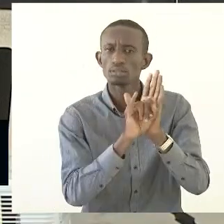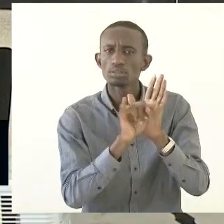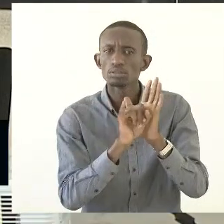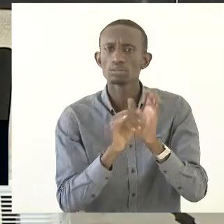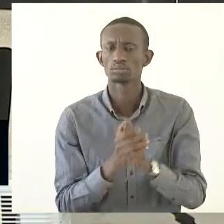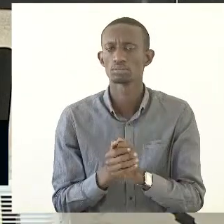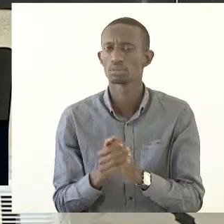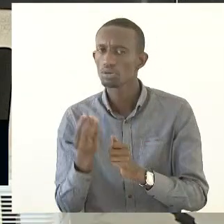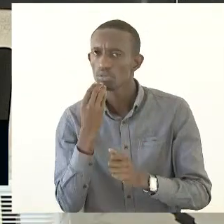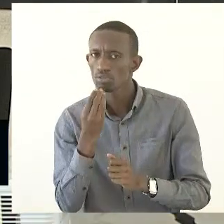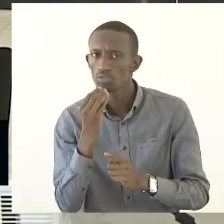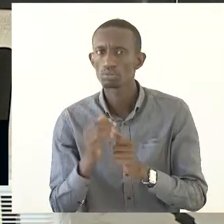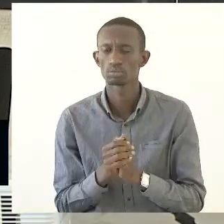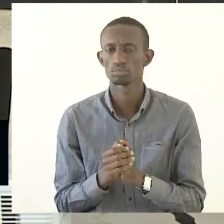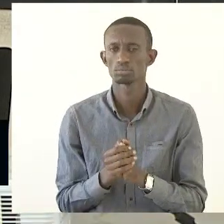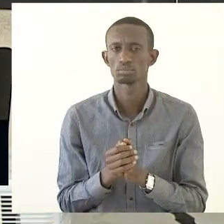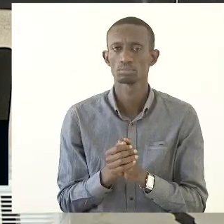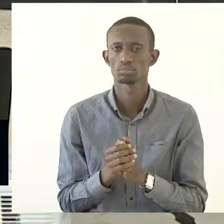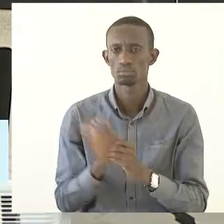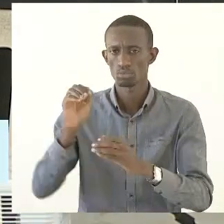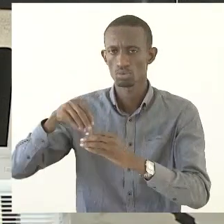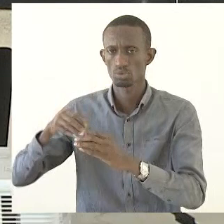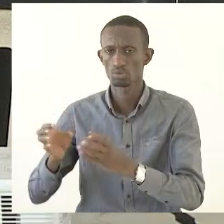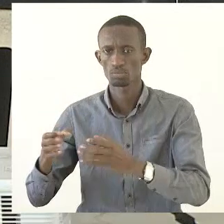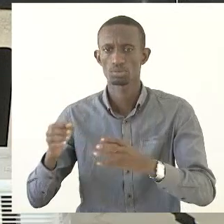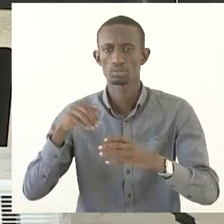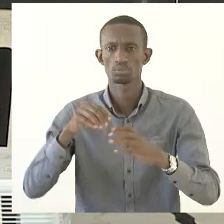food components. The classes of food.